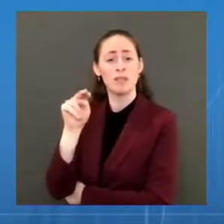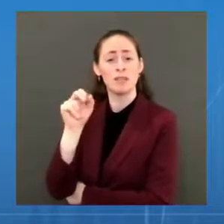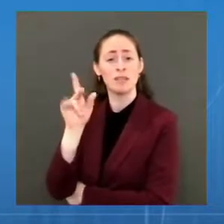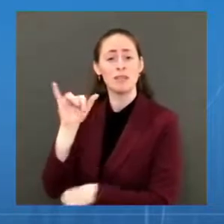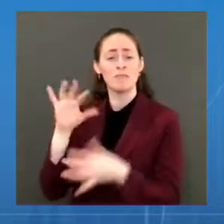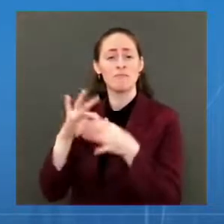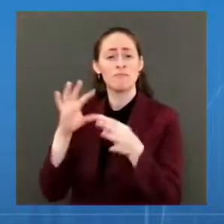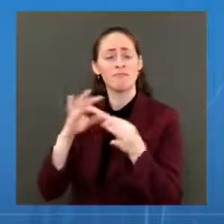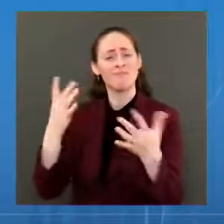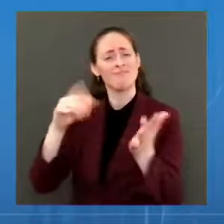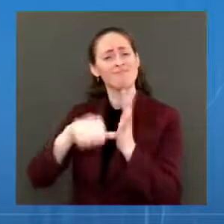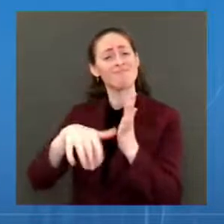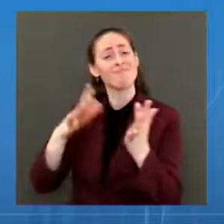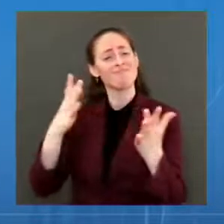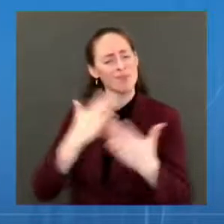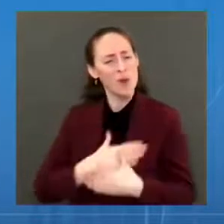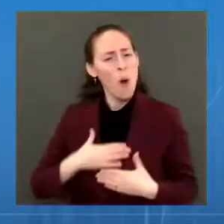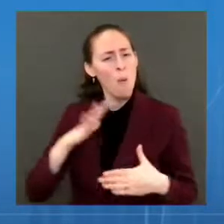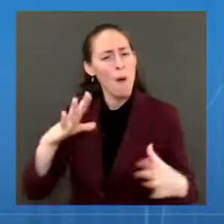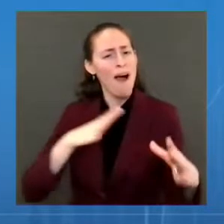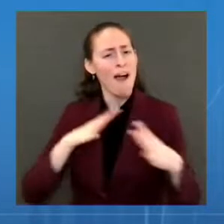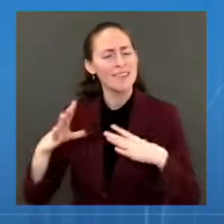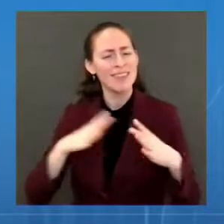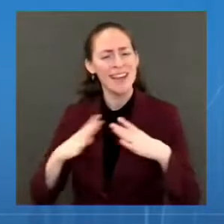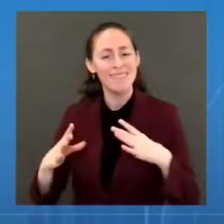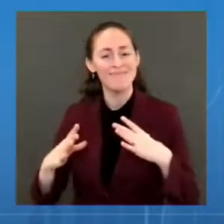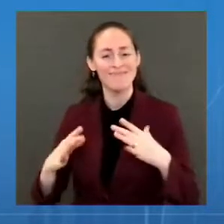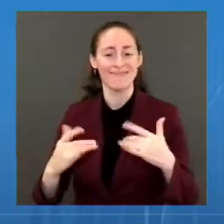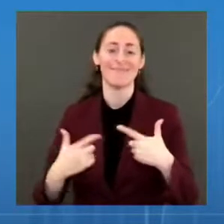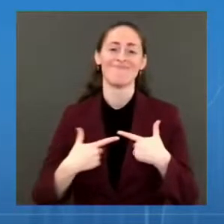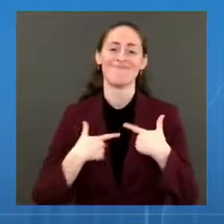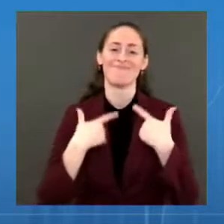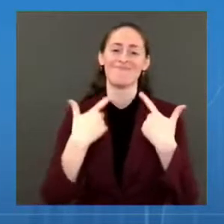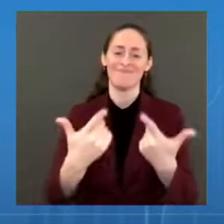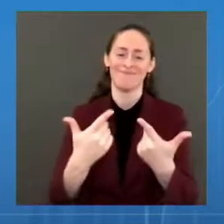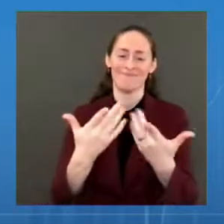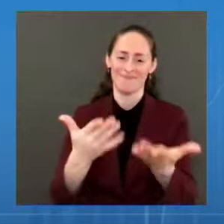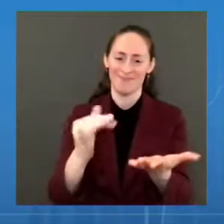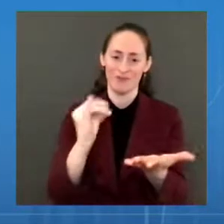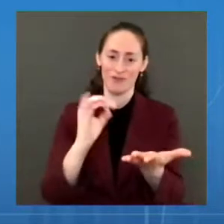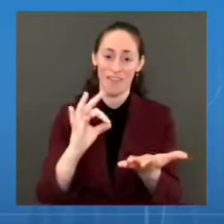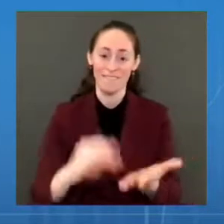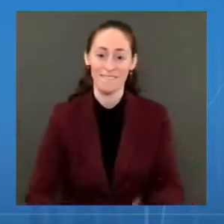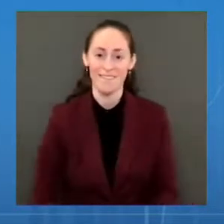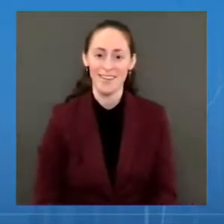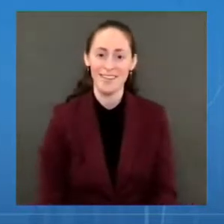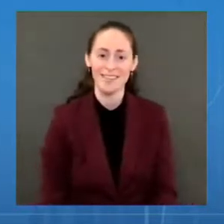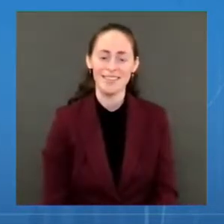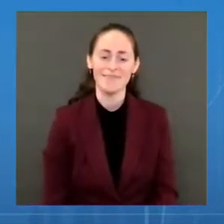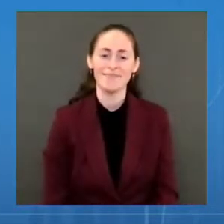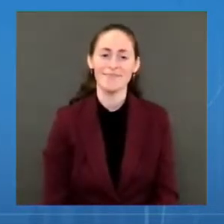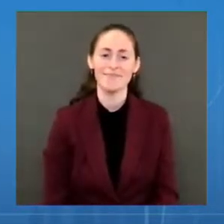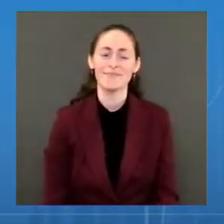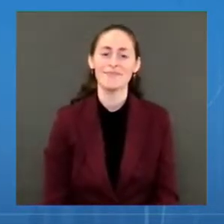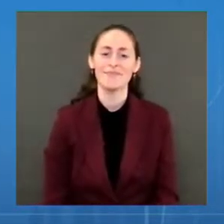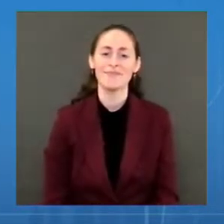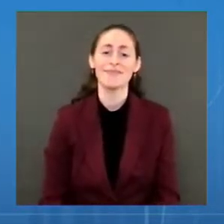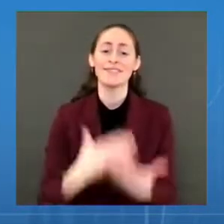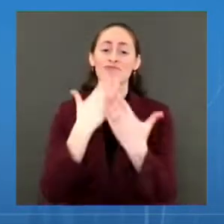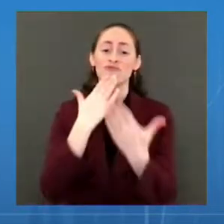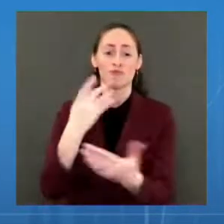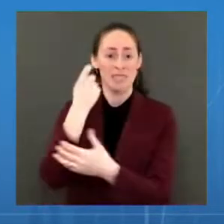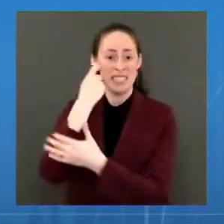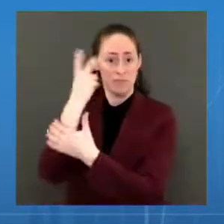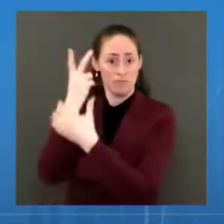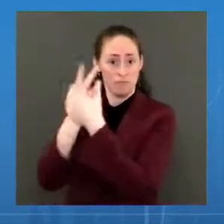you, Jeff. Thanks, doctors. As Doctors Walensky and Fauci just said,